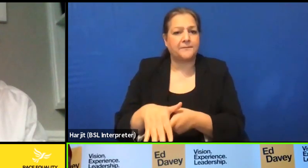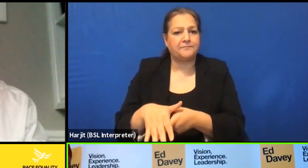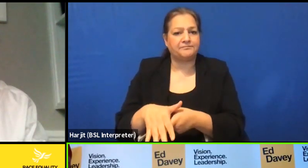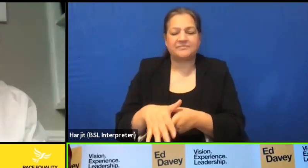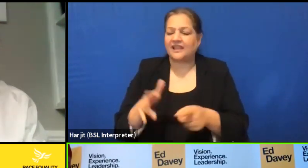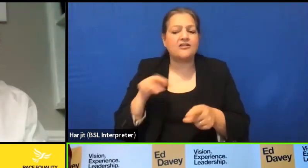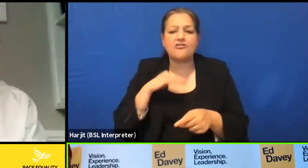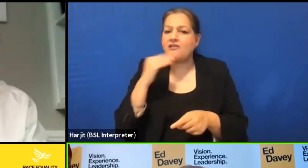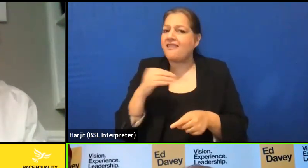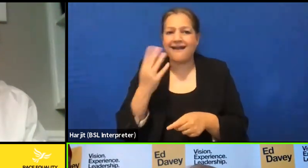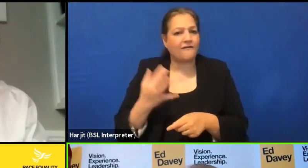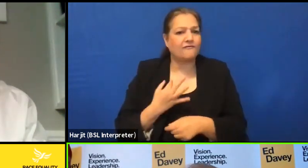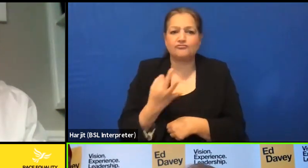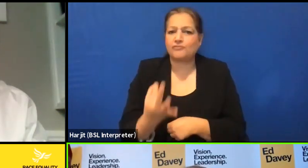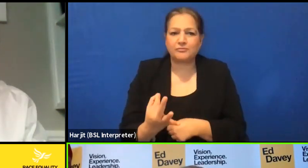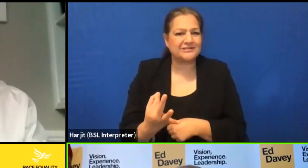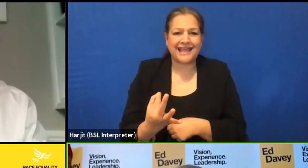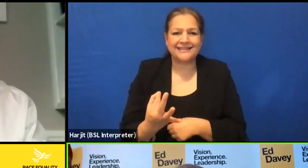representation.